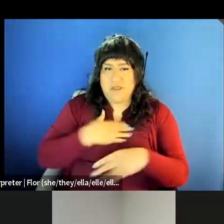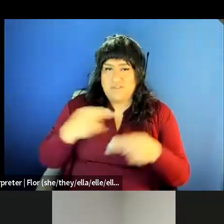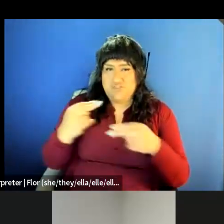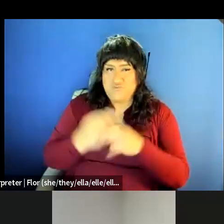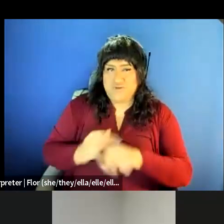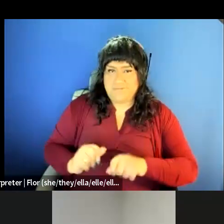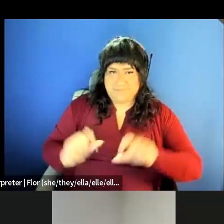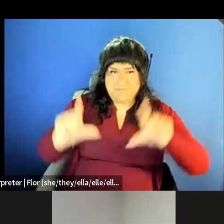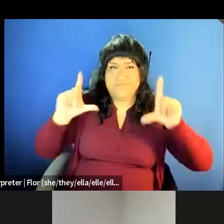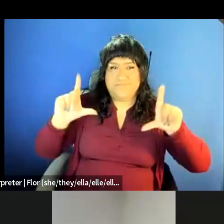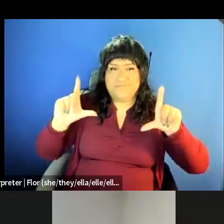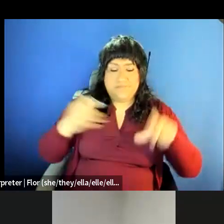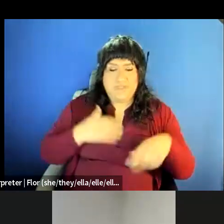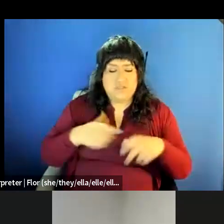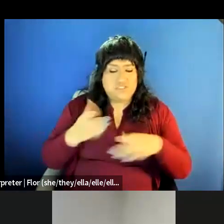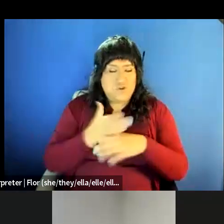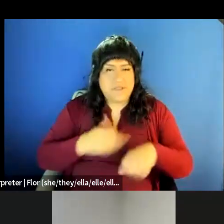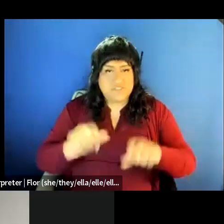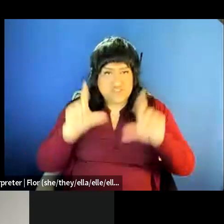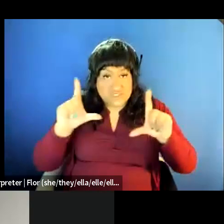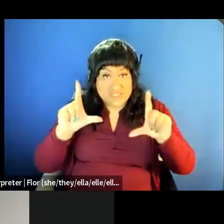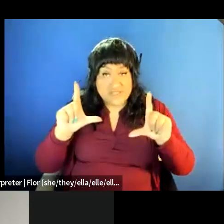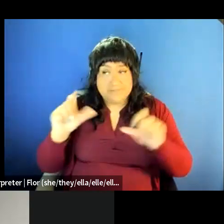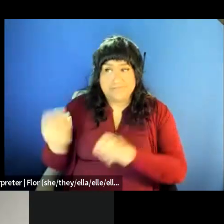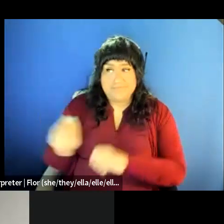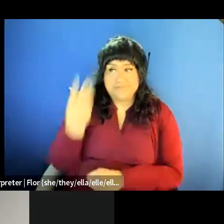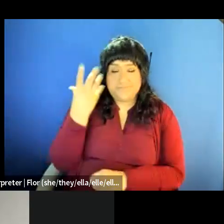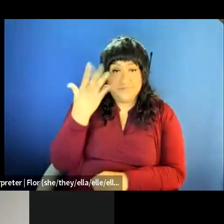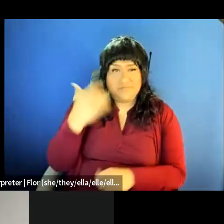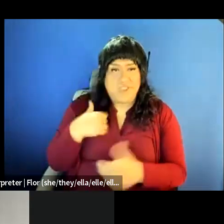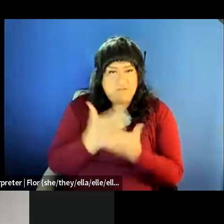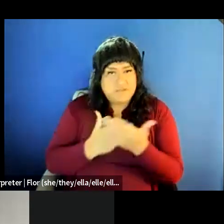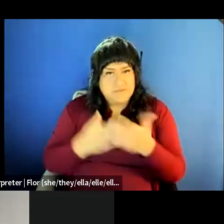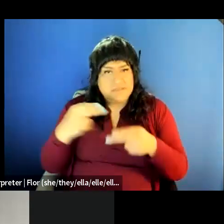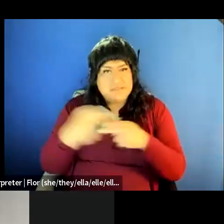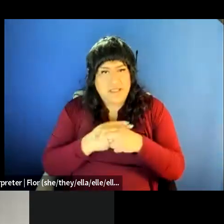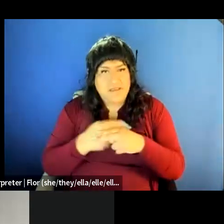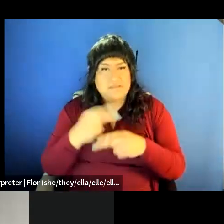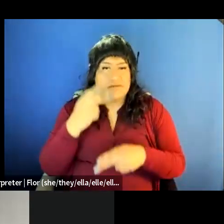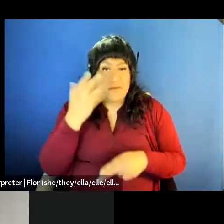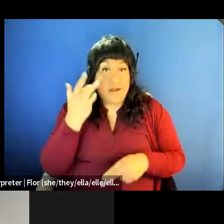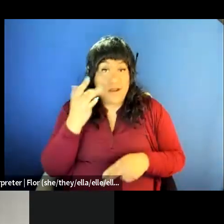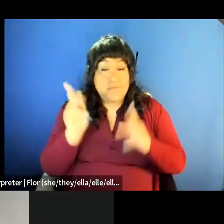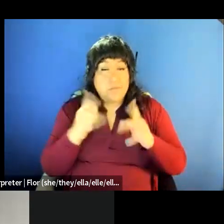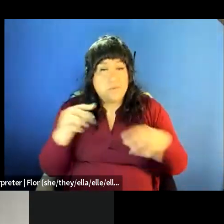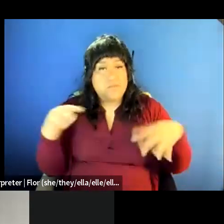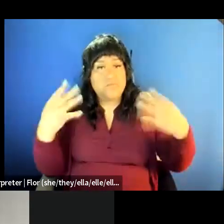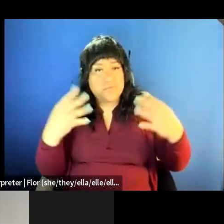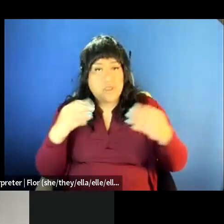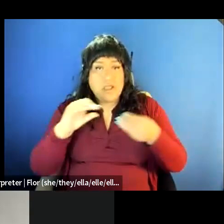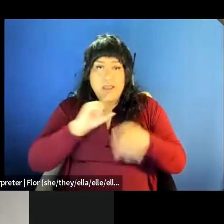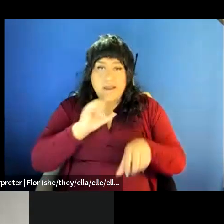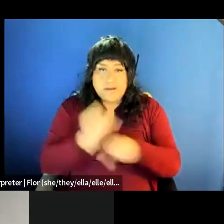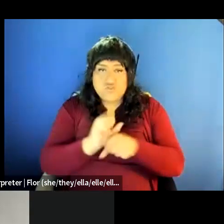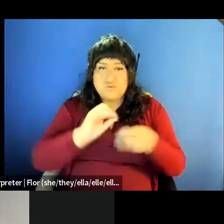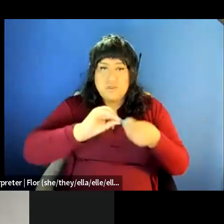some slides, because I thought people would appreciate seeing some of the actual numbers and data on this. And I just want to assure you,